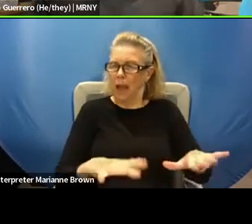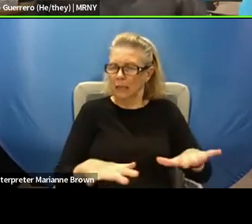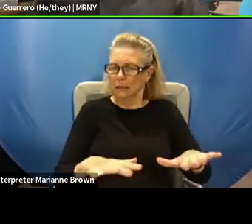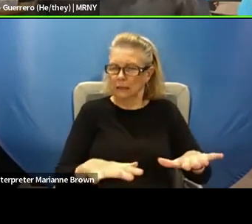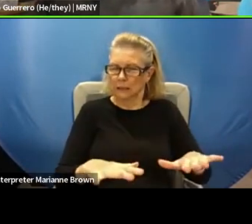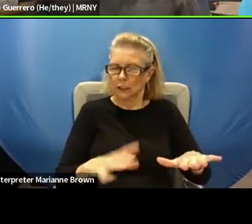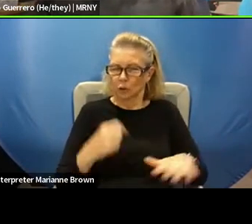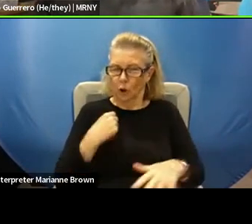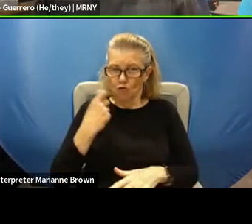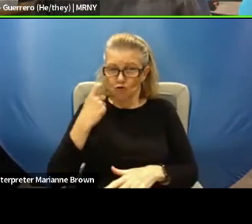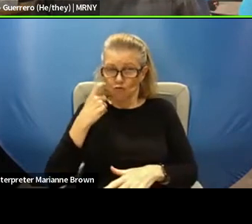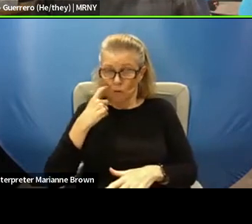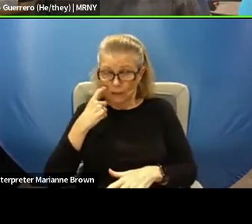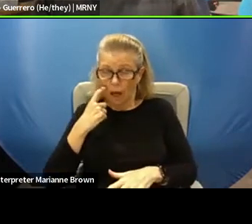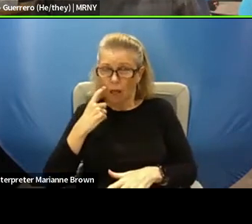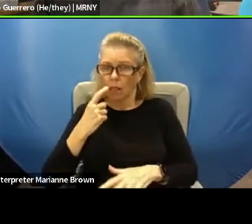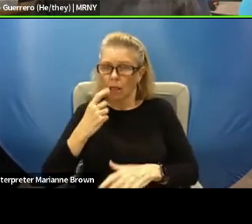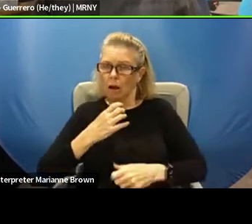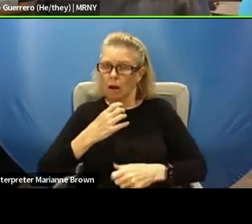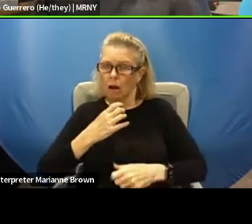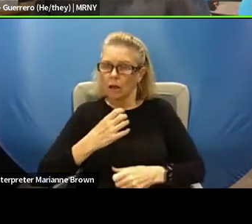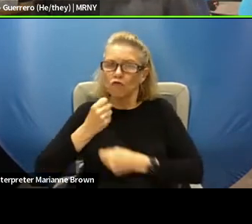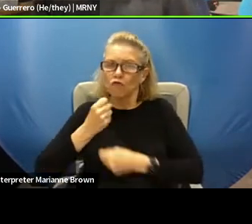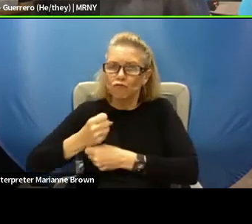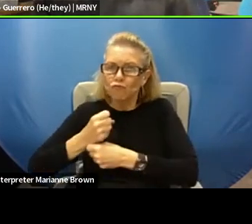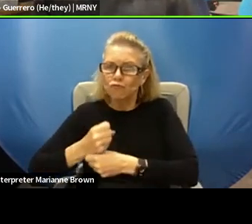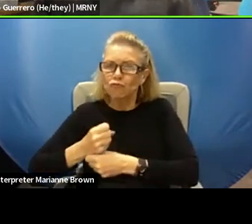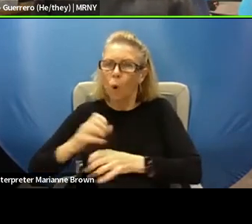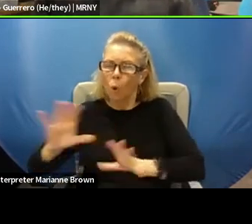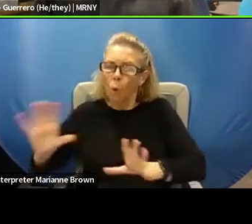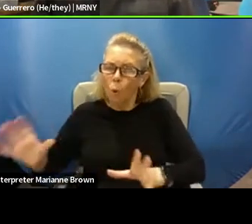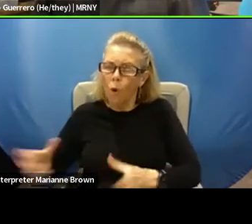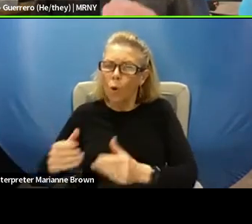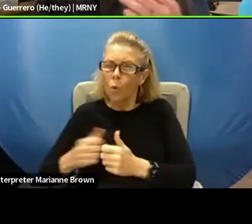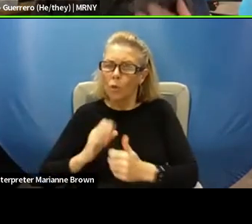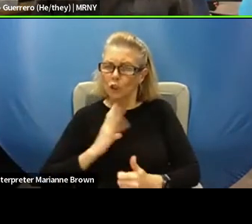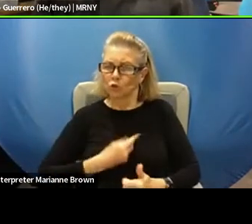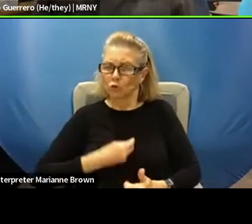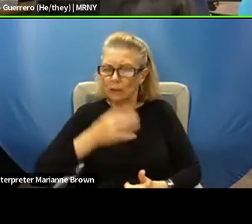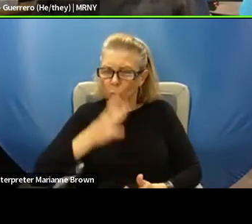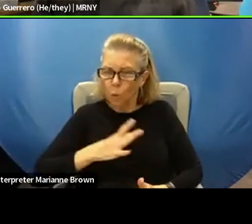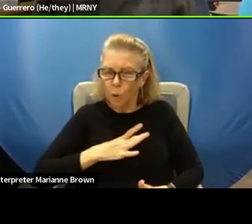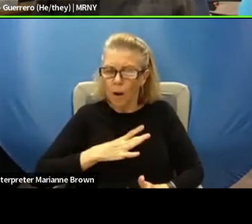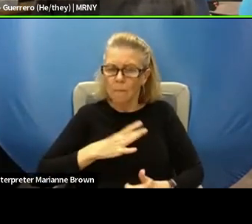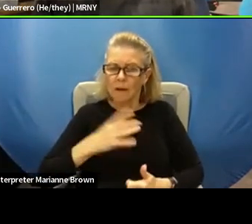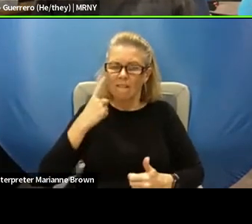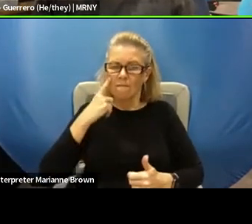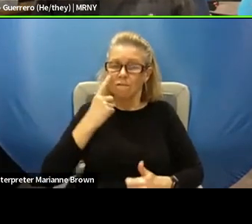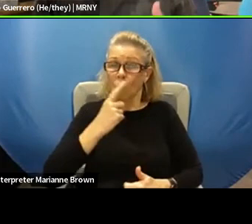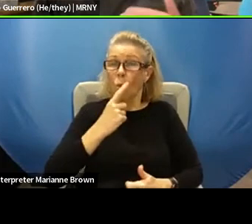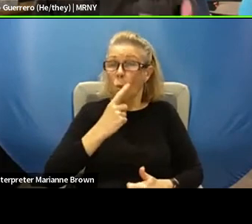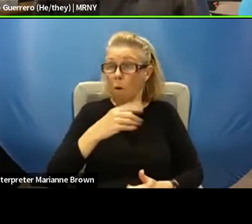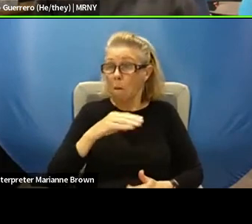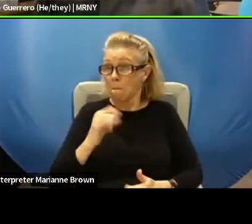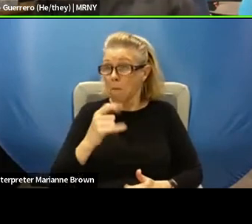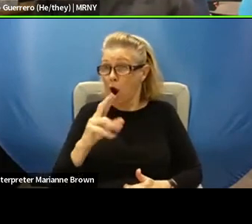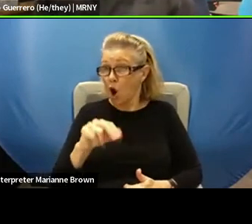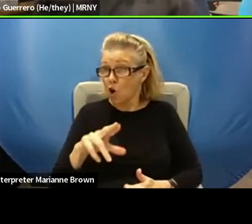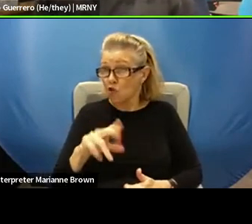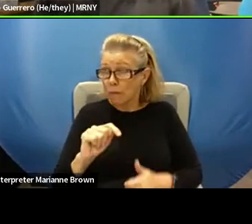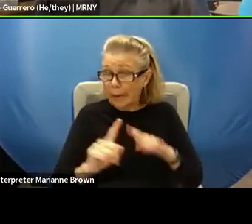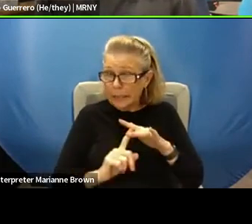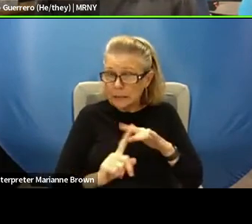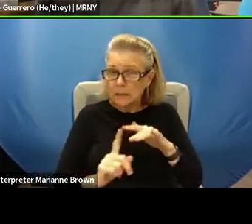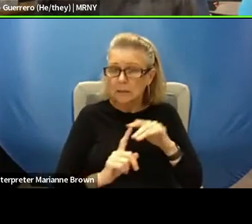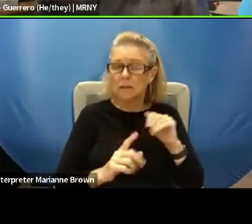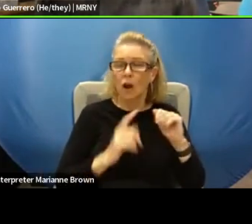trans women who are migrants, who have been at the interaction with the criminal legal